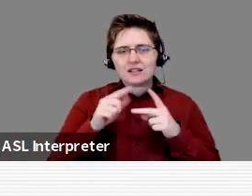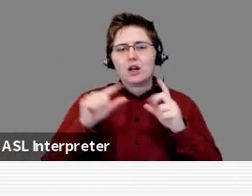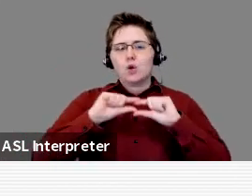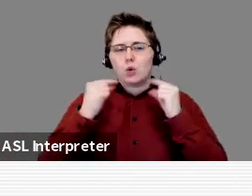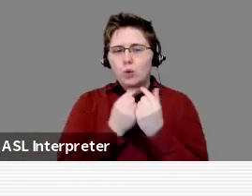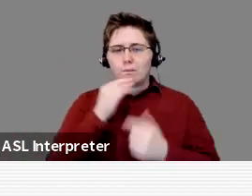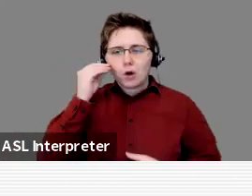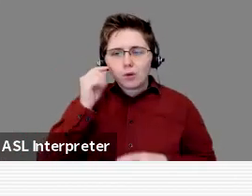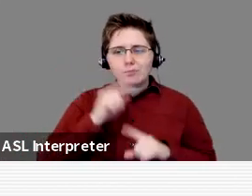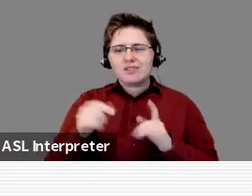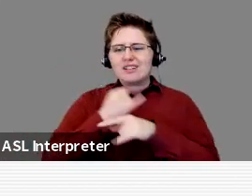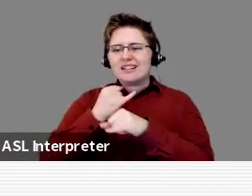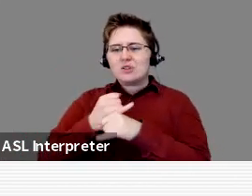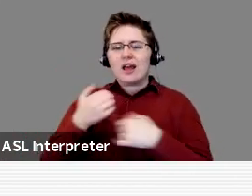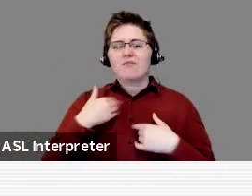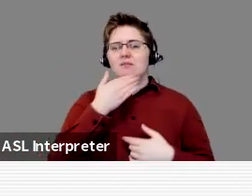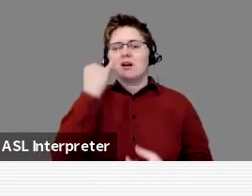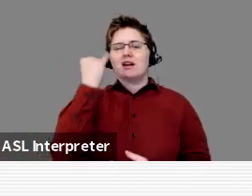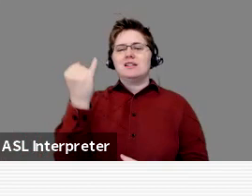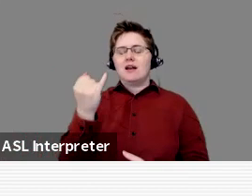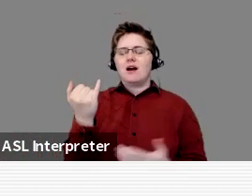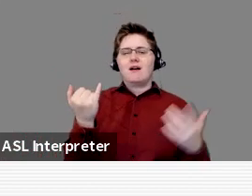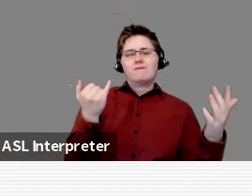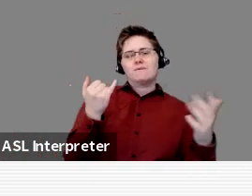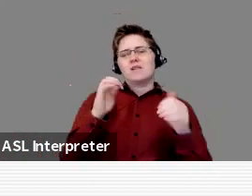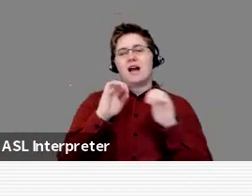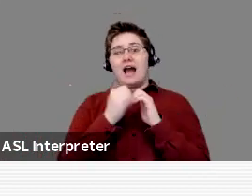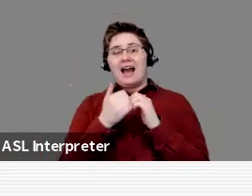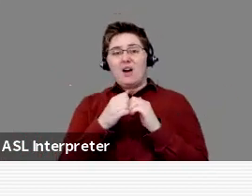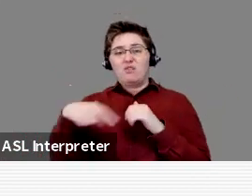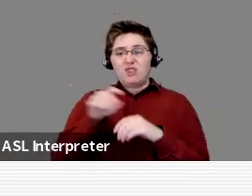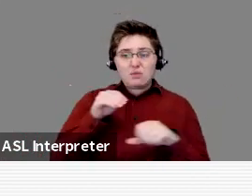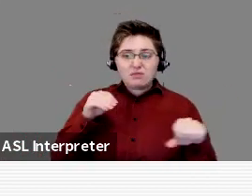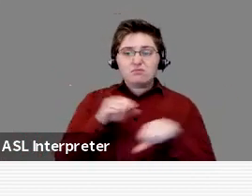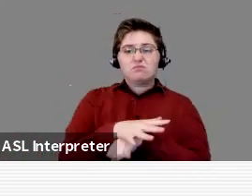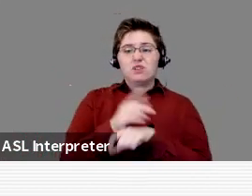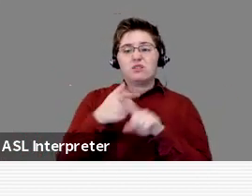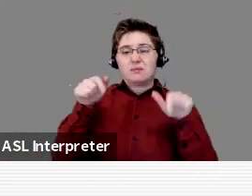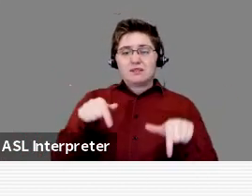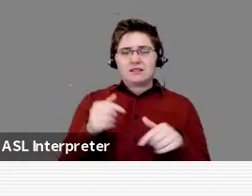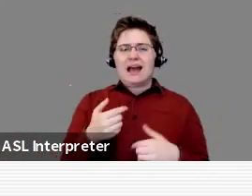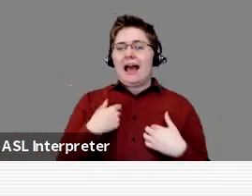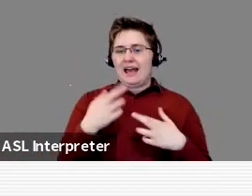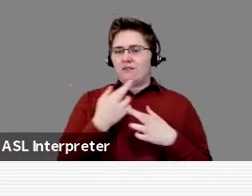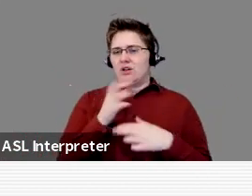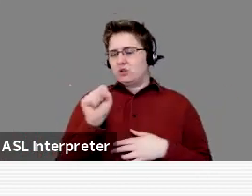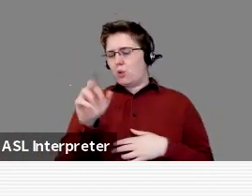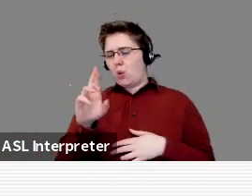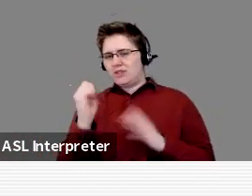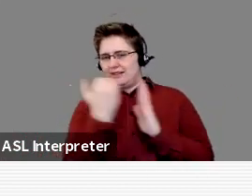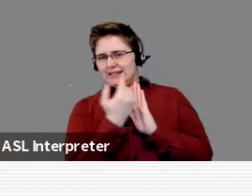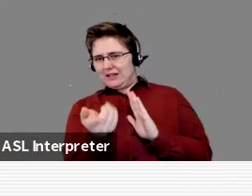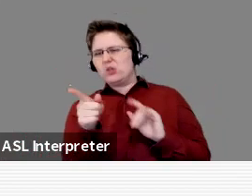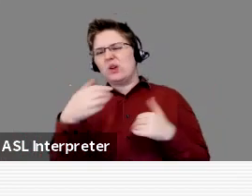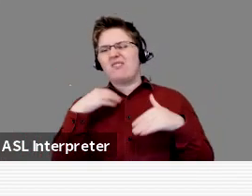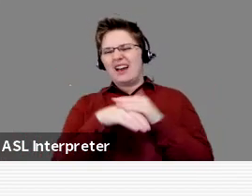homes, institutions to get a better idea of how institutions broadly are being affected. I do have the source listed here. You'll have